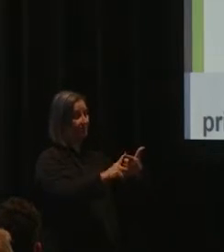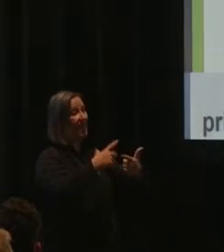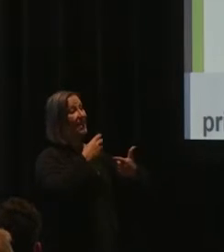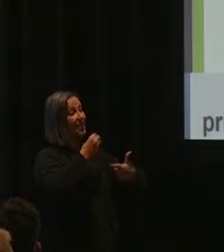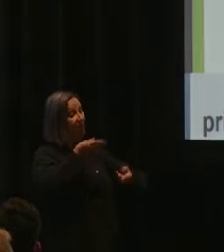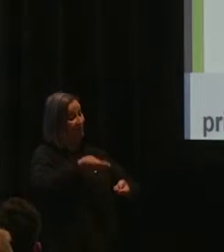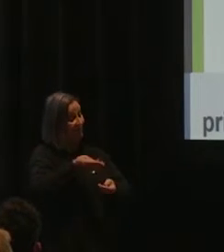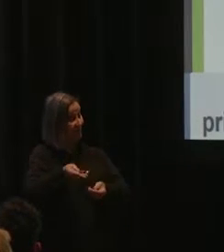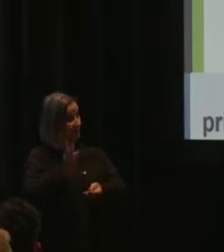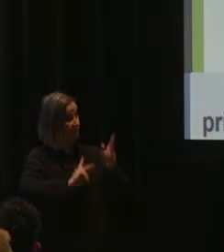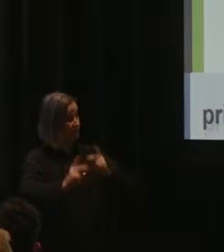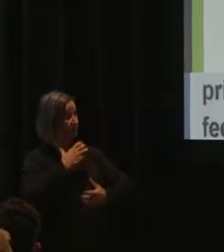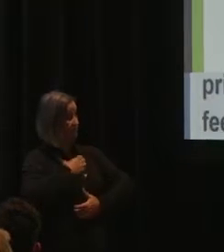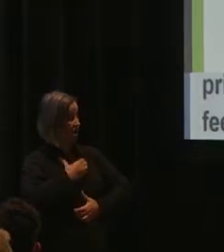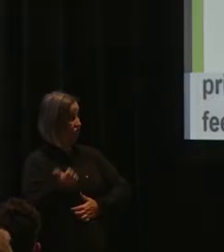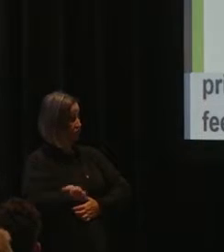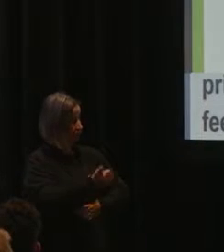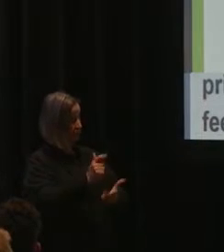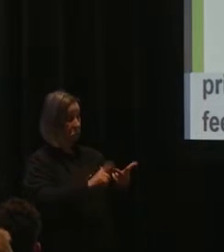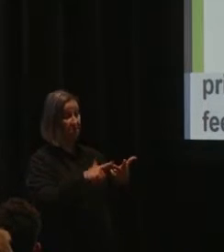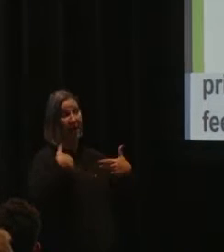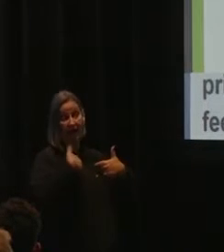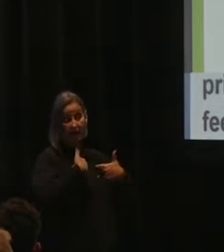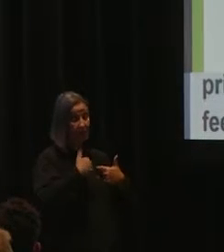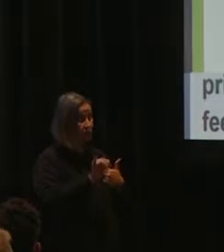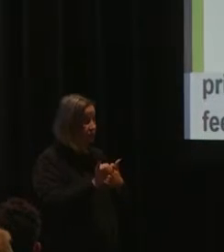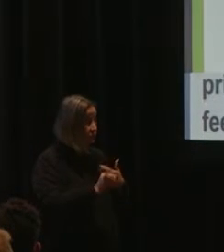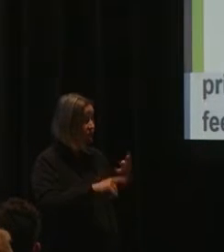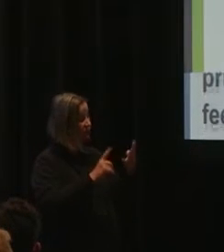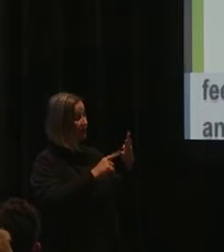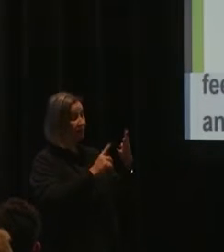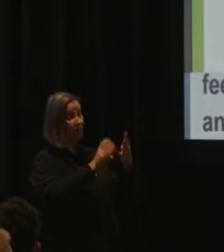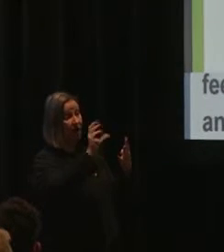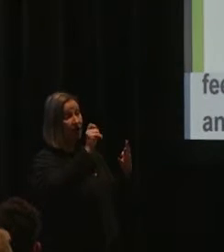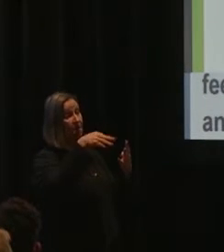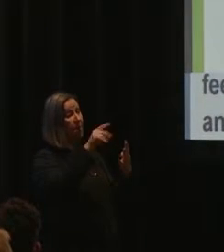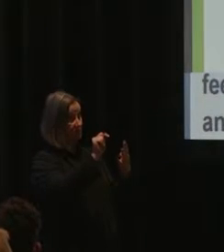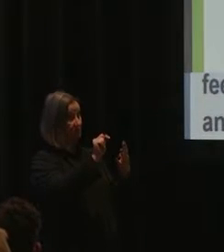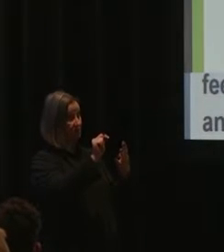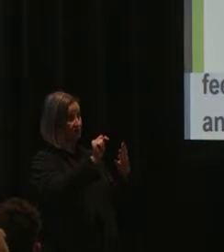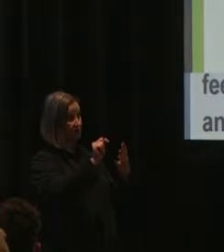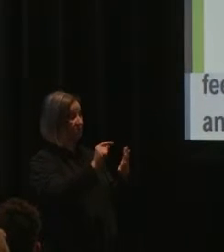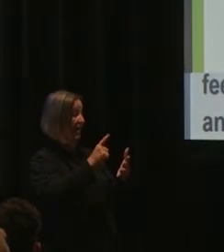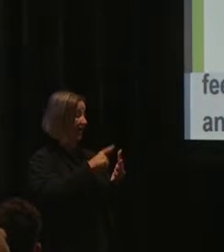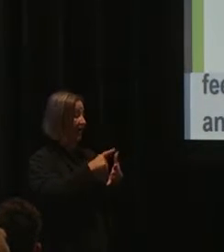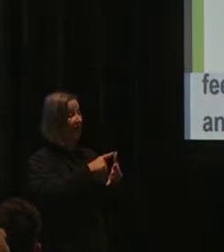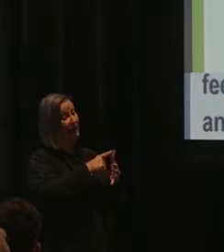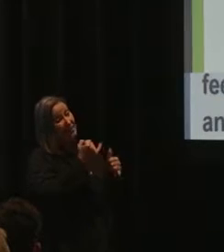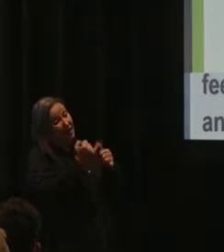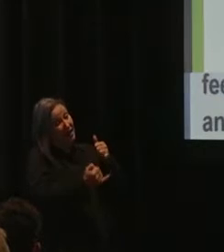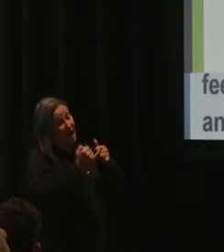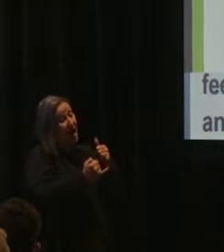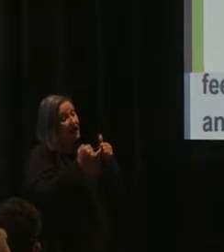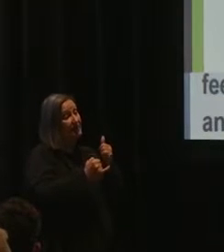people, feeding animals as well, and composting, and the least preferred being